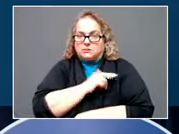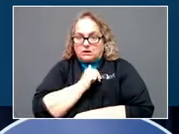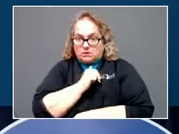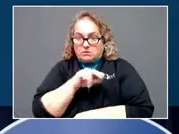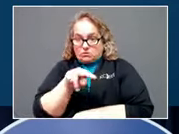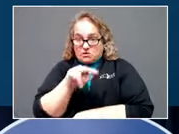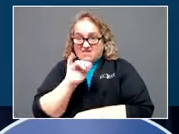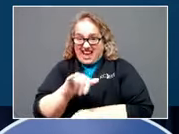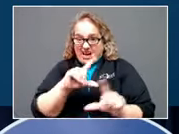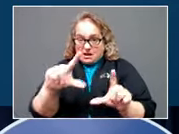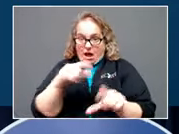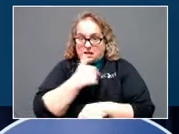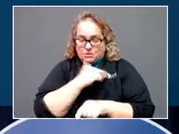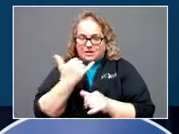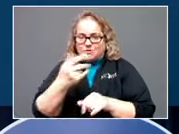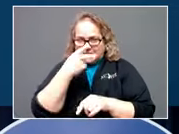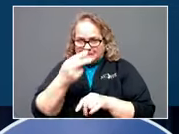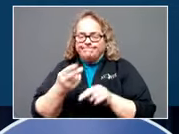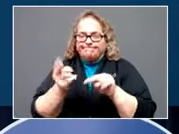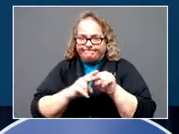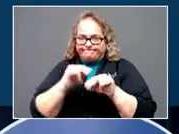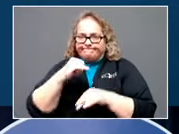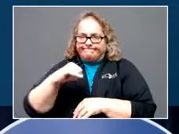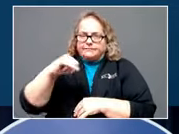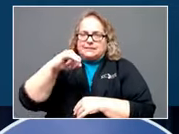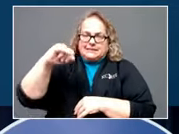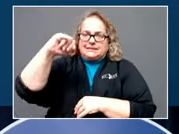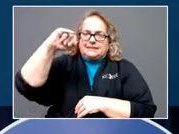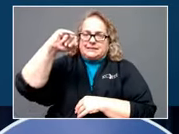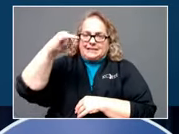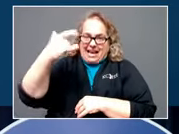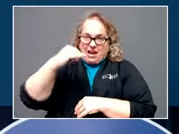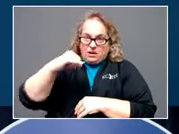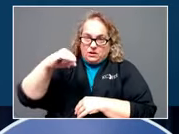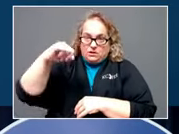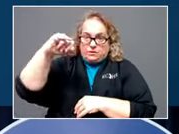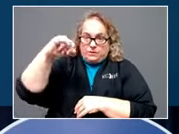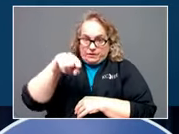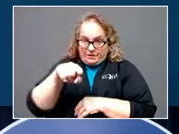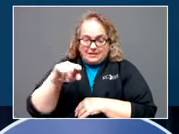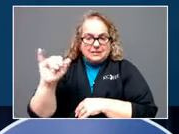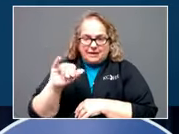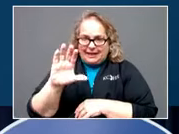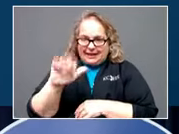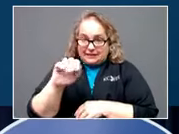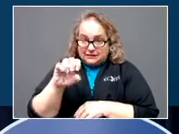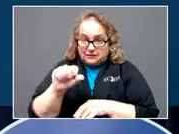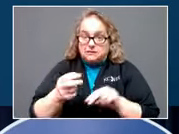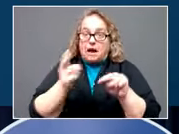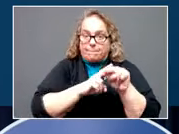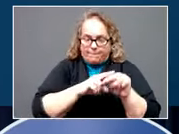now going up. We've had the increase, the leveling off, and just like cases have shot up, hospitalizations are going